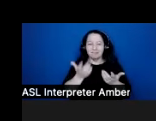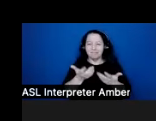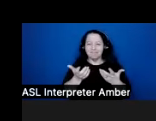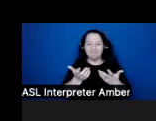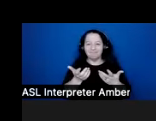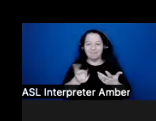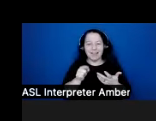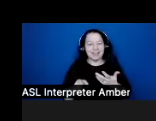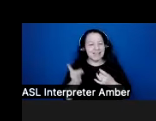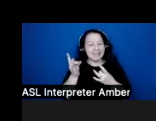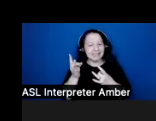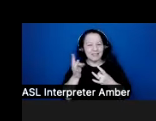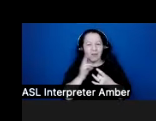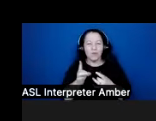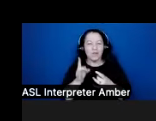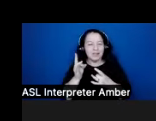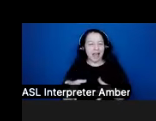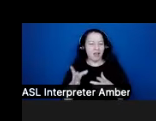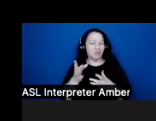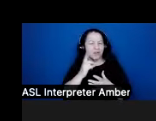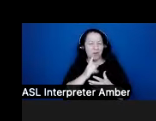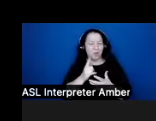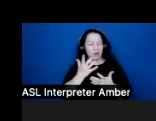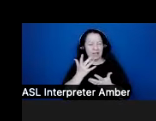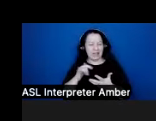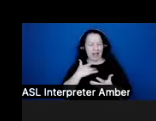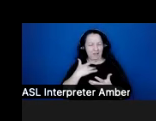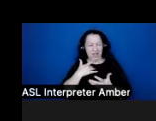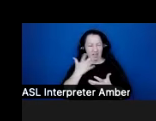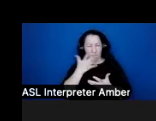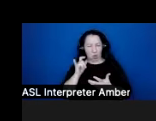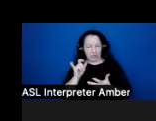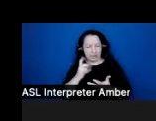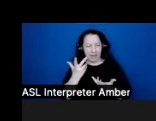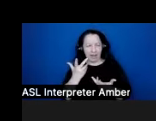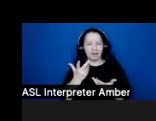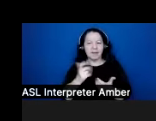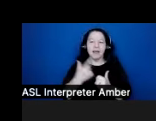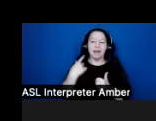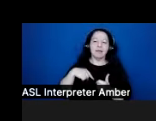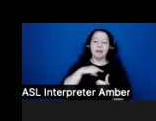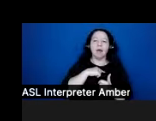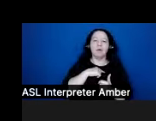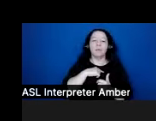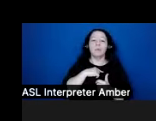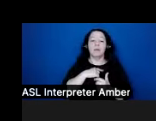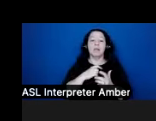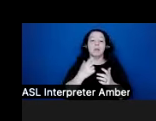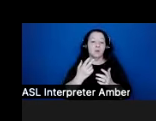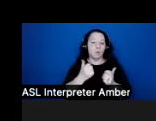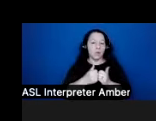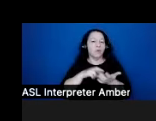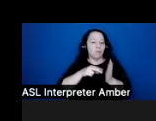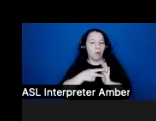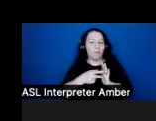what this hatred looks like, and also saying how do we purposefully dismantle that, and